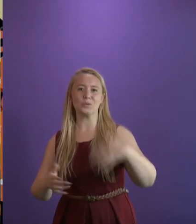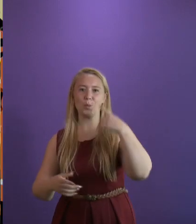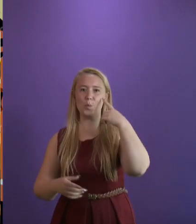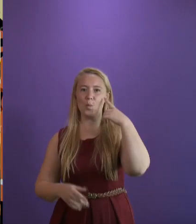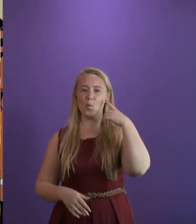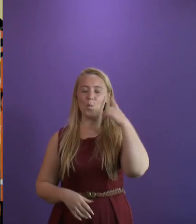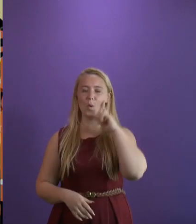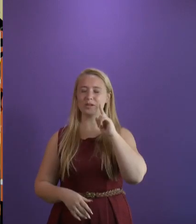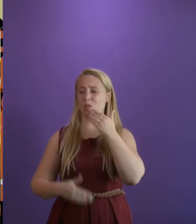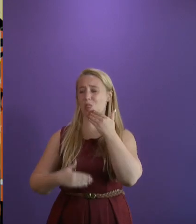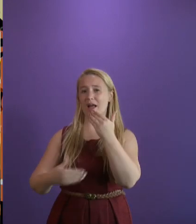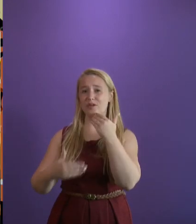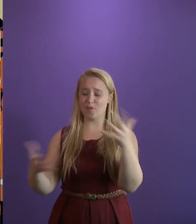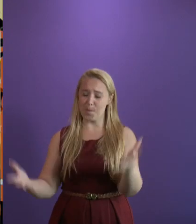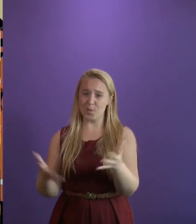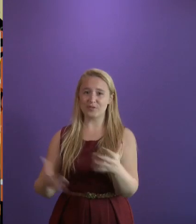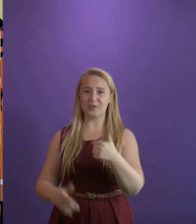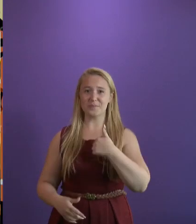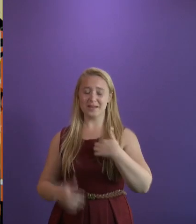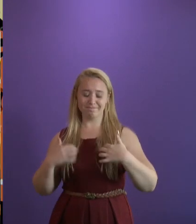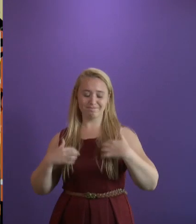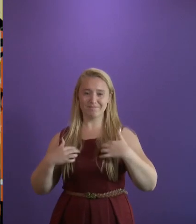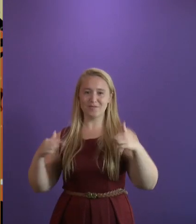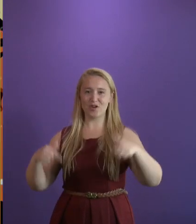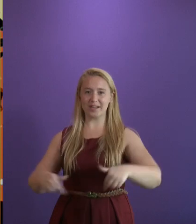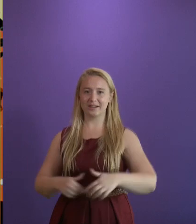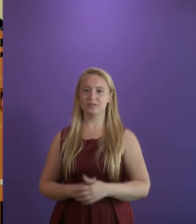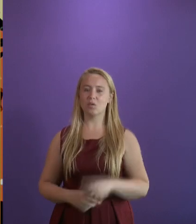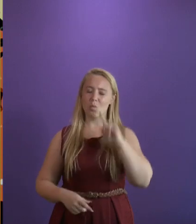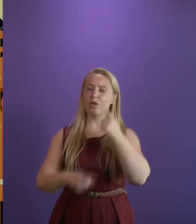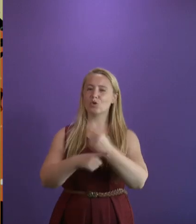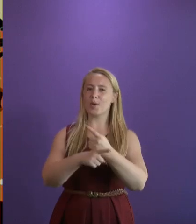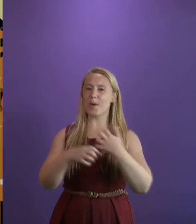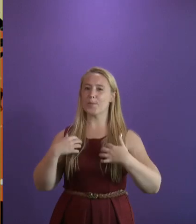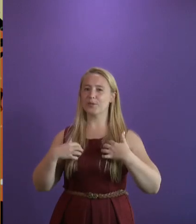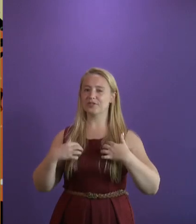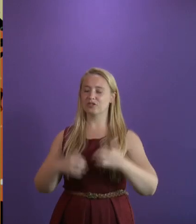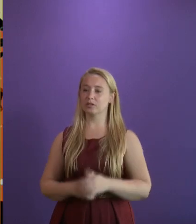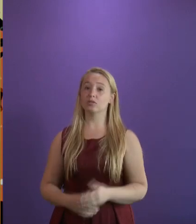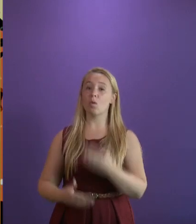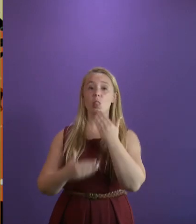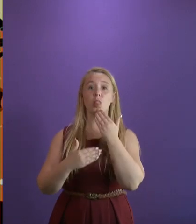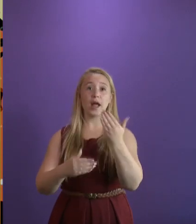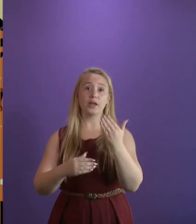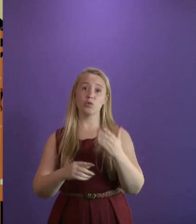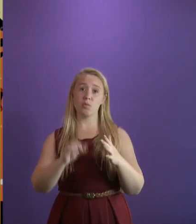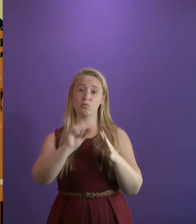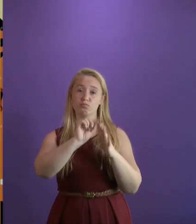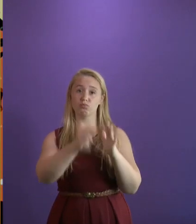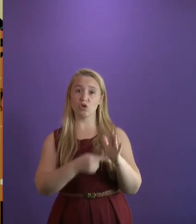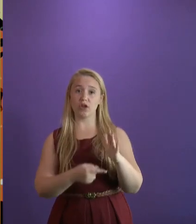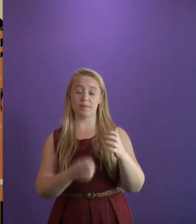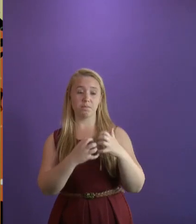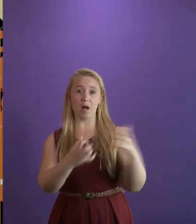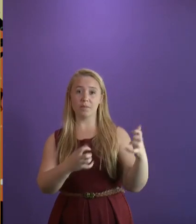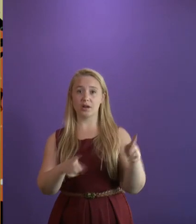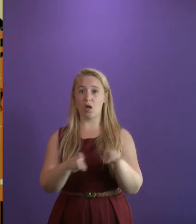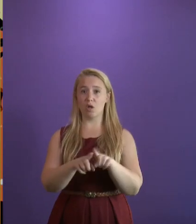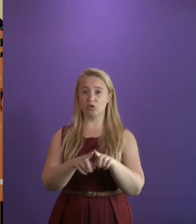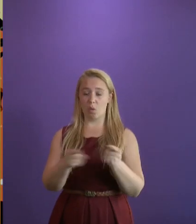thank you for giving me that motivation this morning, because that's something I'm going to talk about. Can I thank the Parliament Project and the presiding officer and